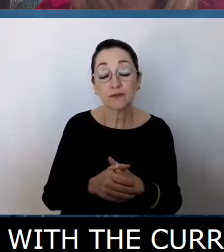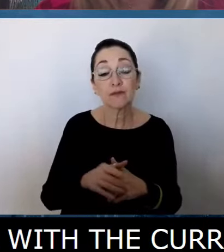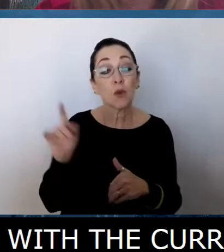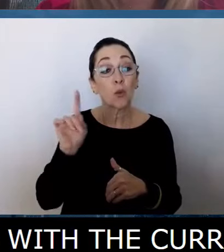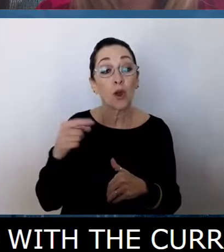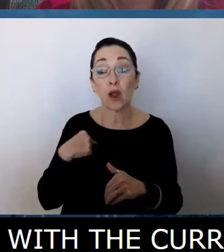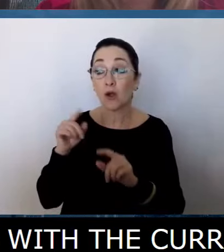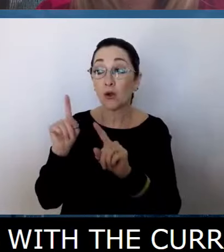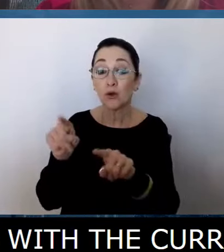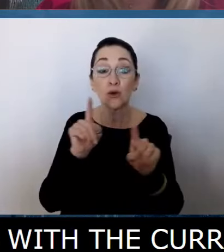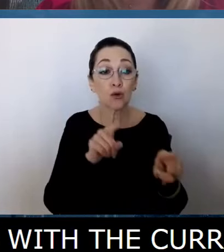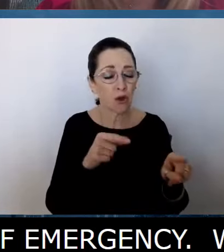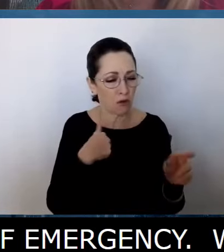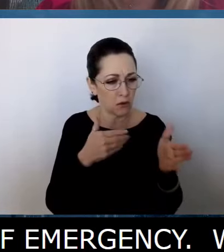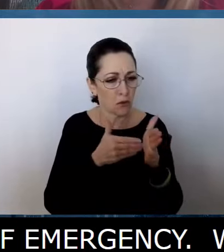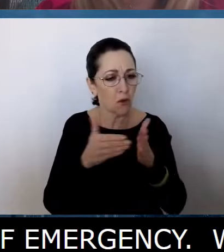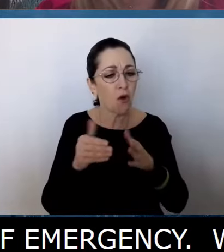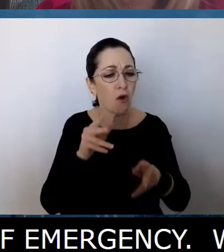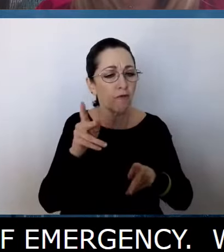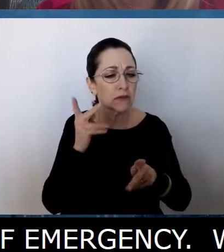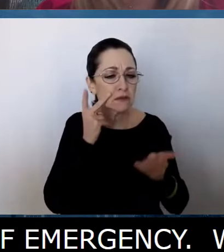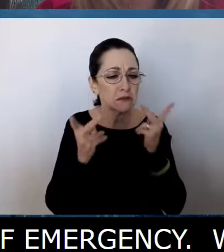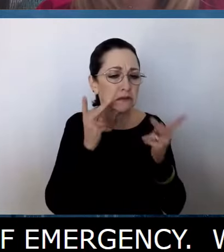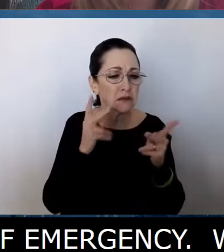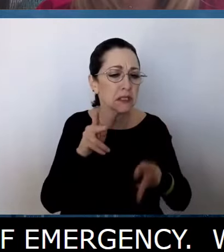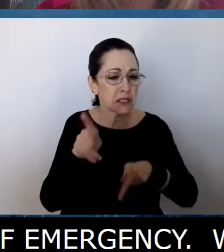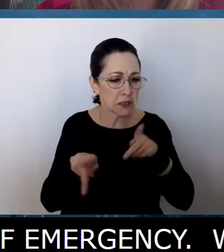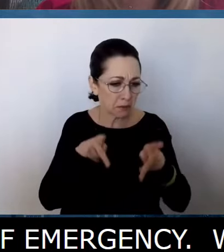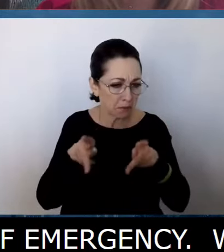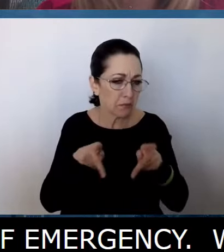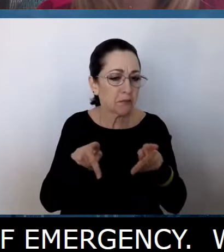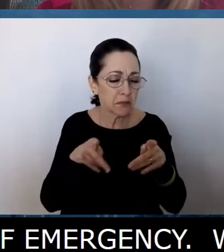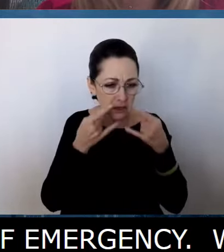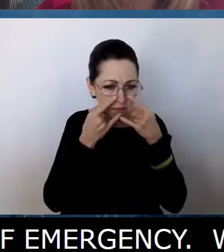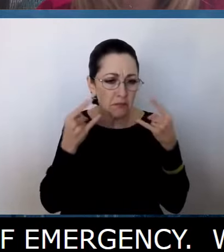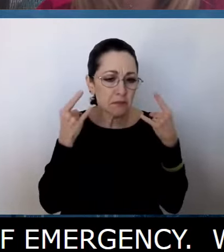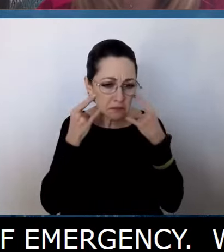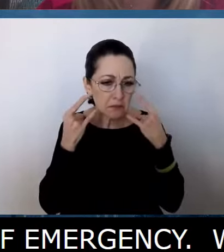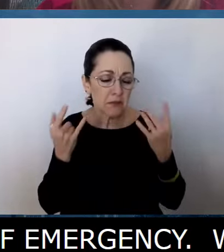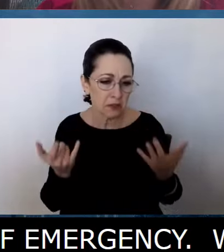to, I often see most people wearing masks when other people wear a mask, oddly, and